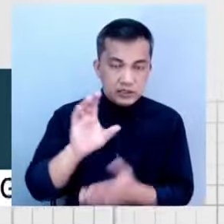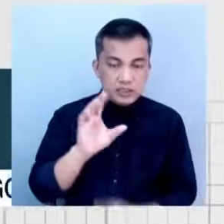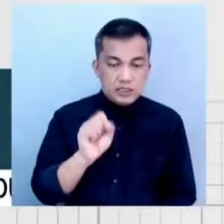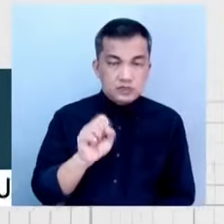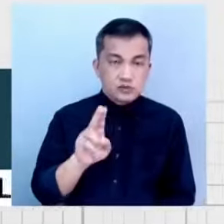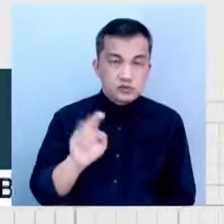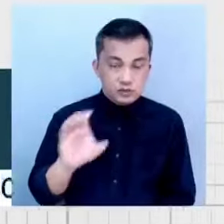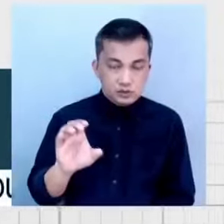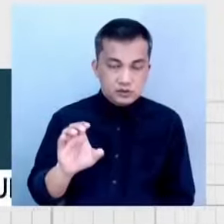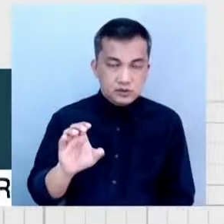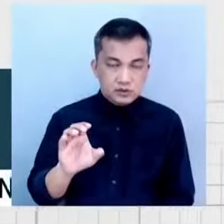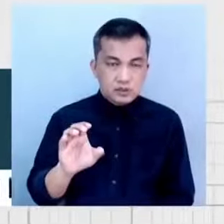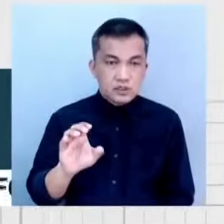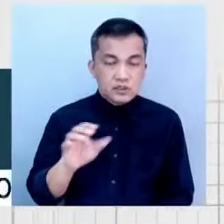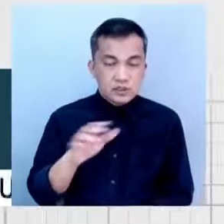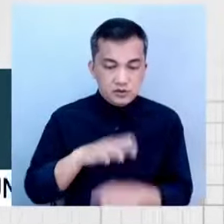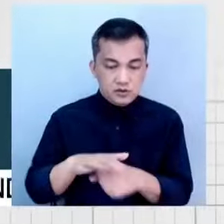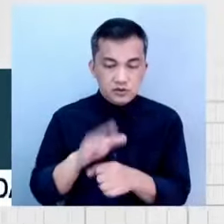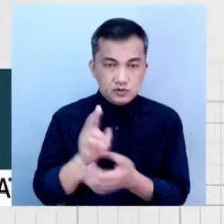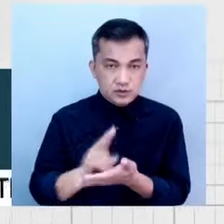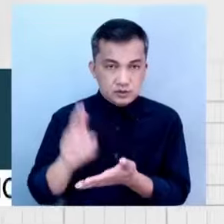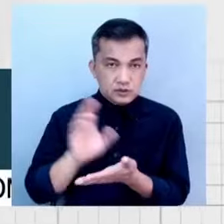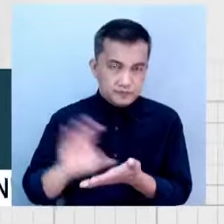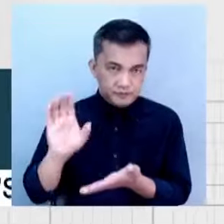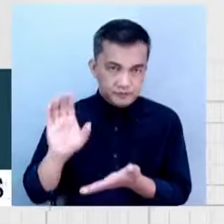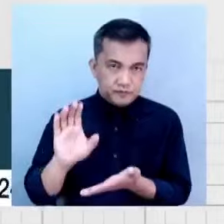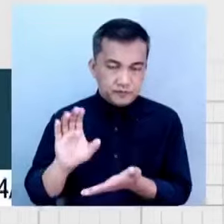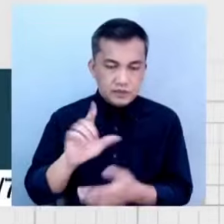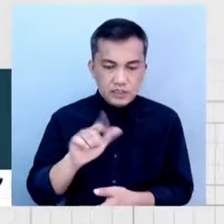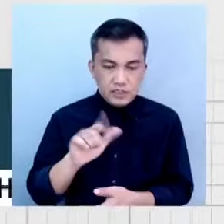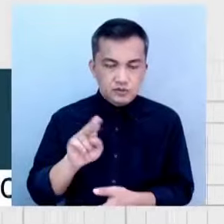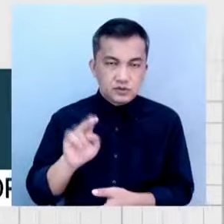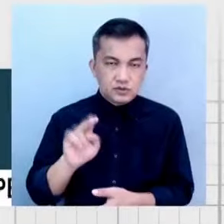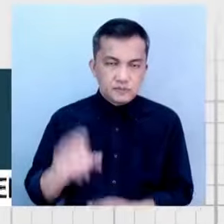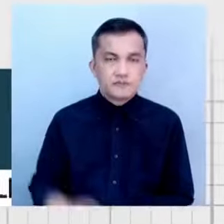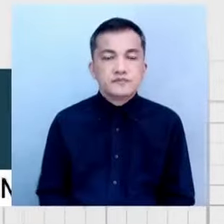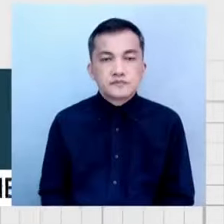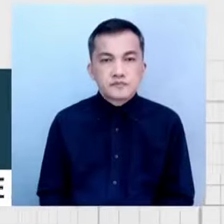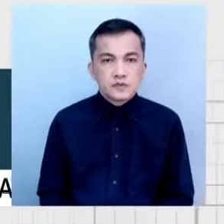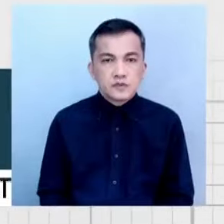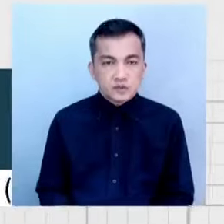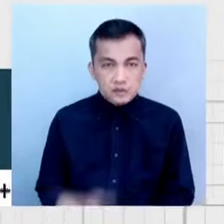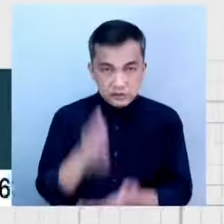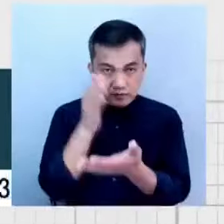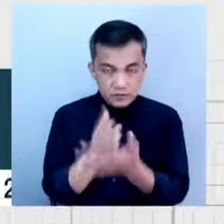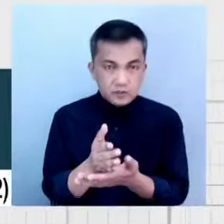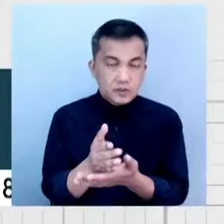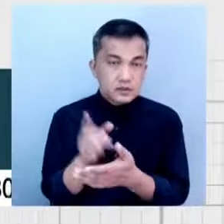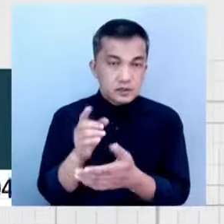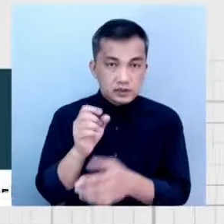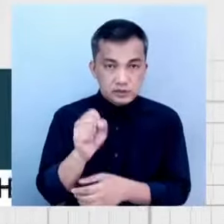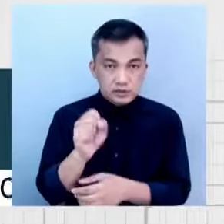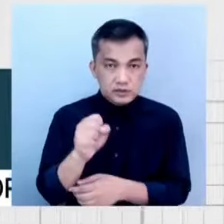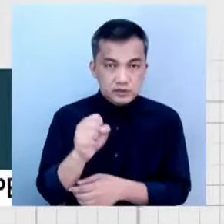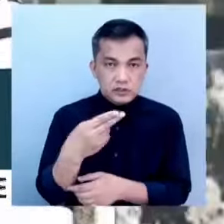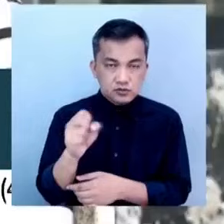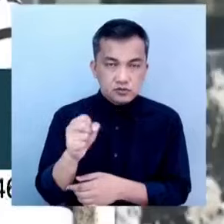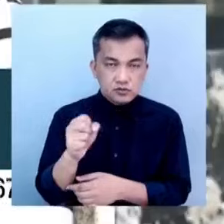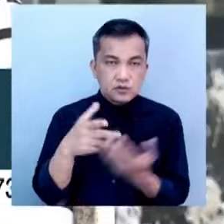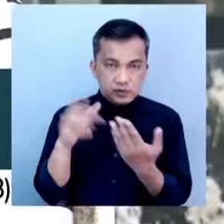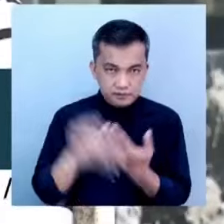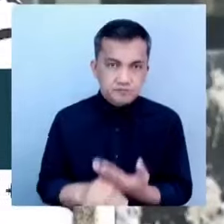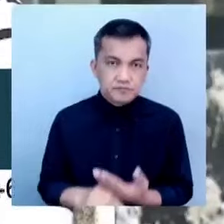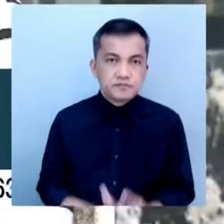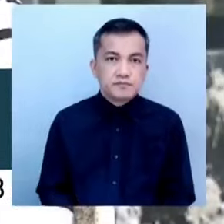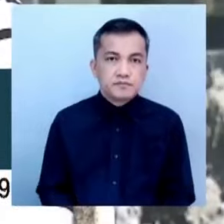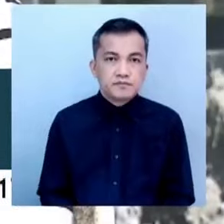and local universities and colleges, or LUCs, to discontinue its senior high school programs.